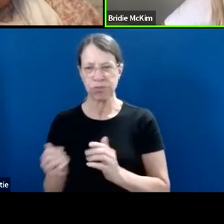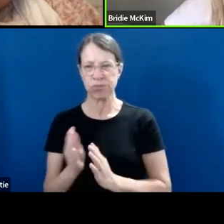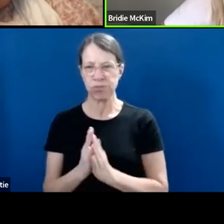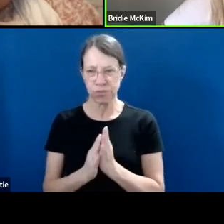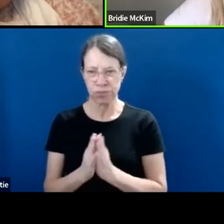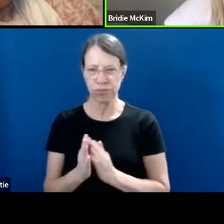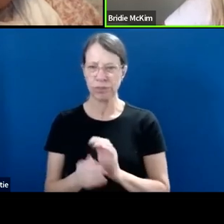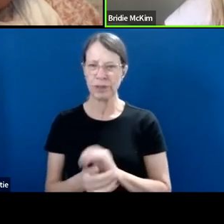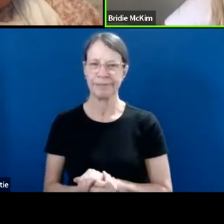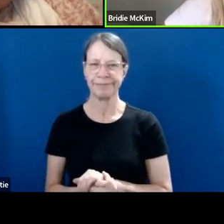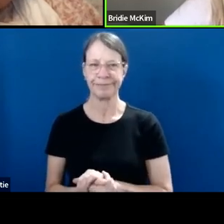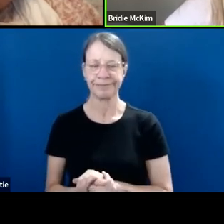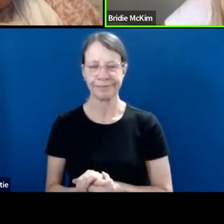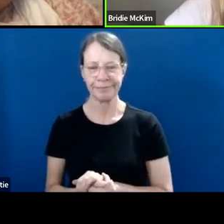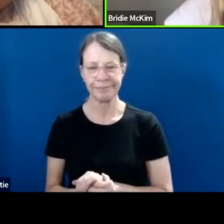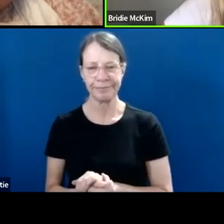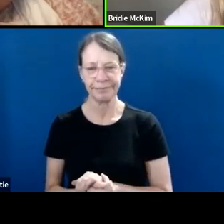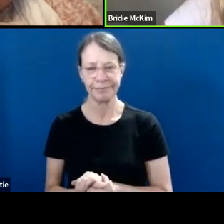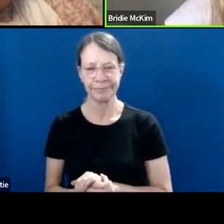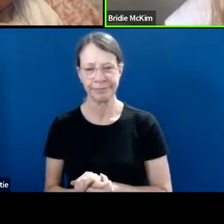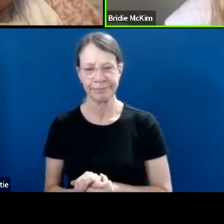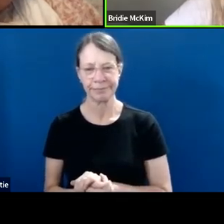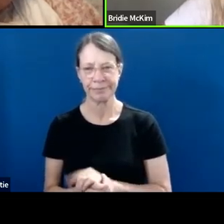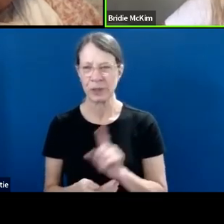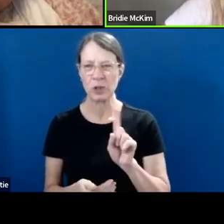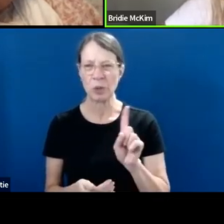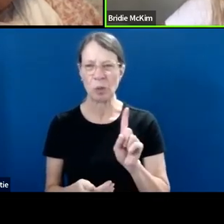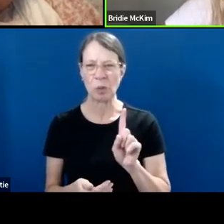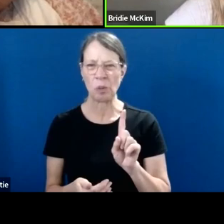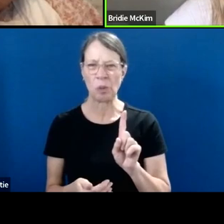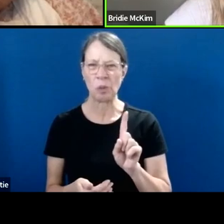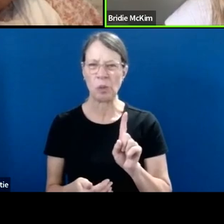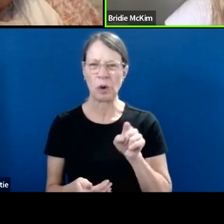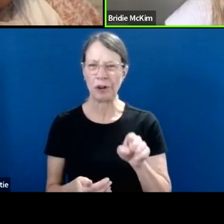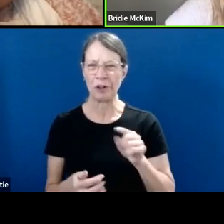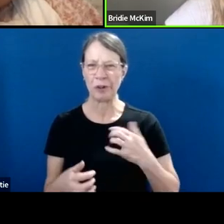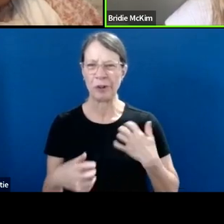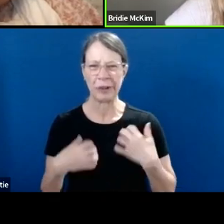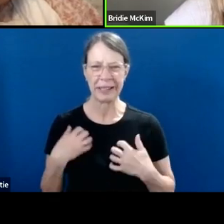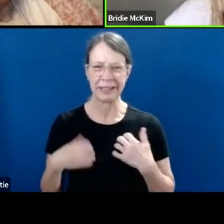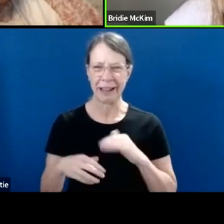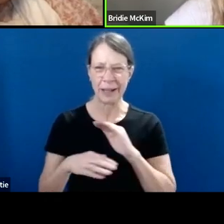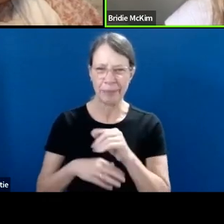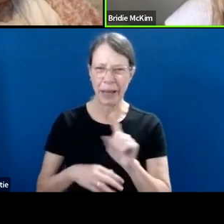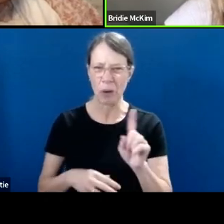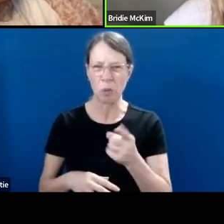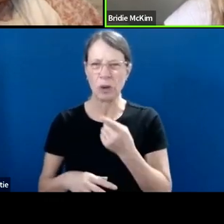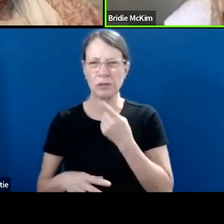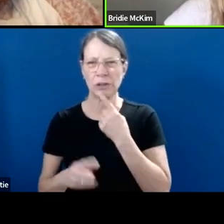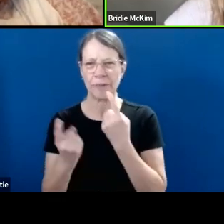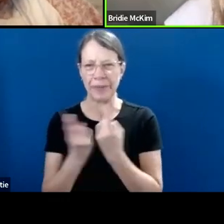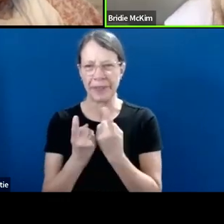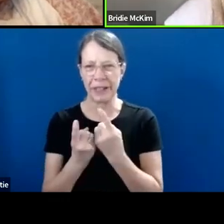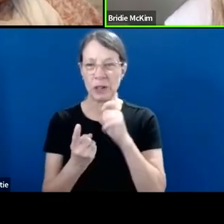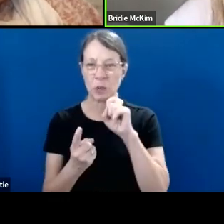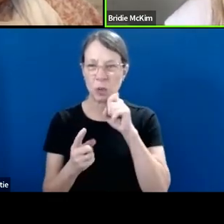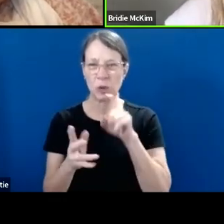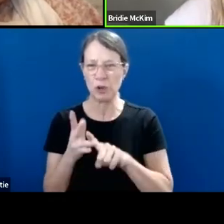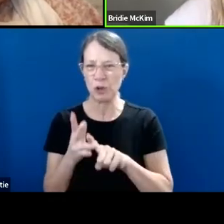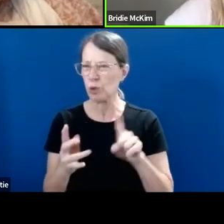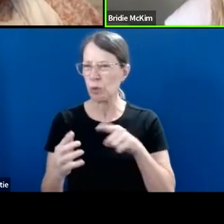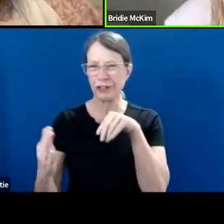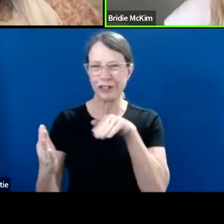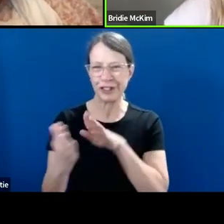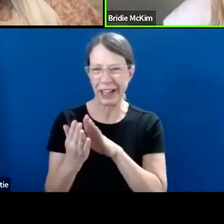mind. What are you excited for? What type of practices will you be taking on? Challenges you have